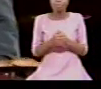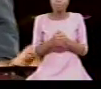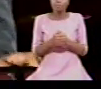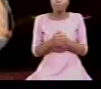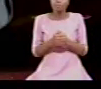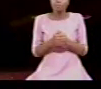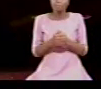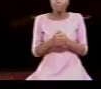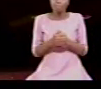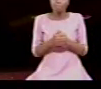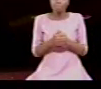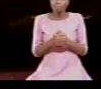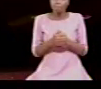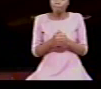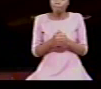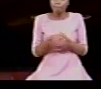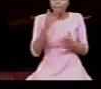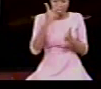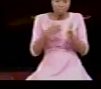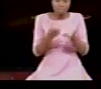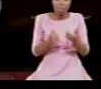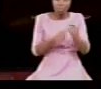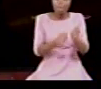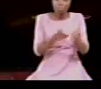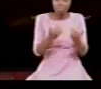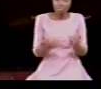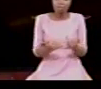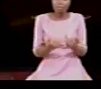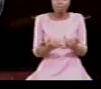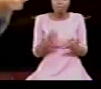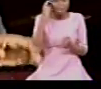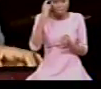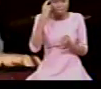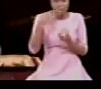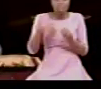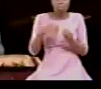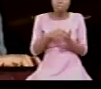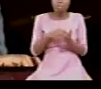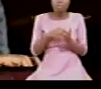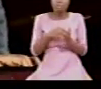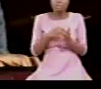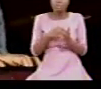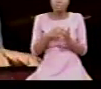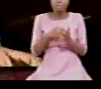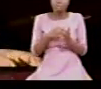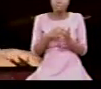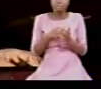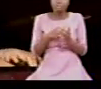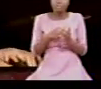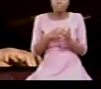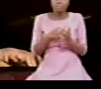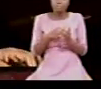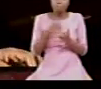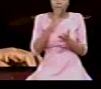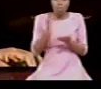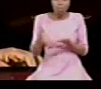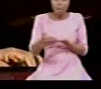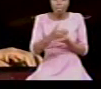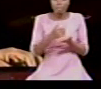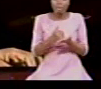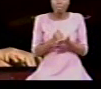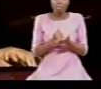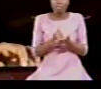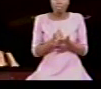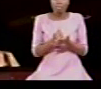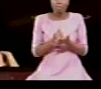hell. See what you're passing through now. Think about it. Whatever you are reaping.